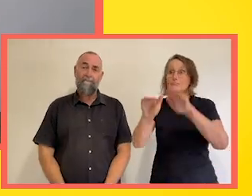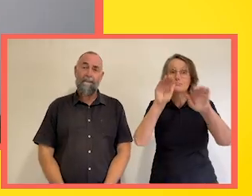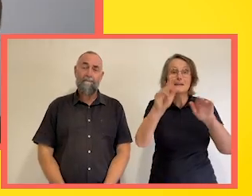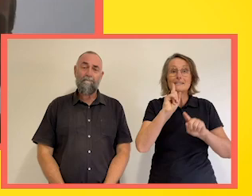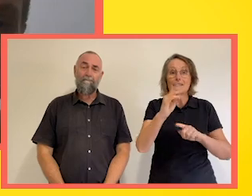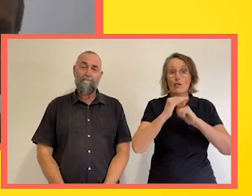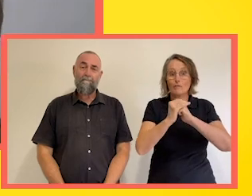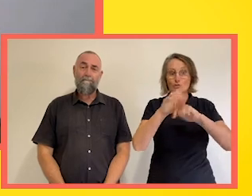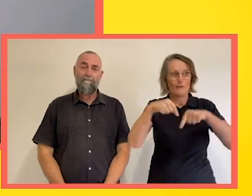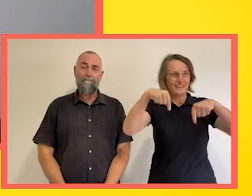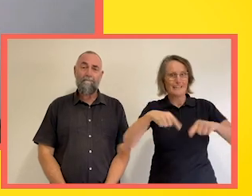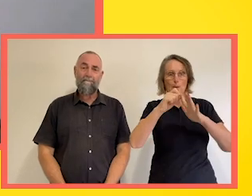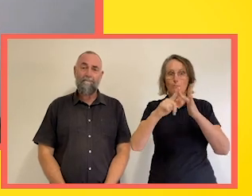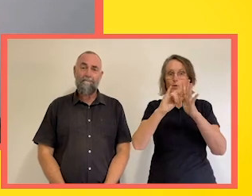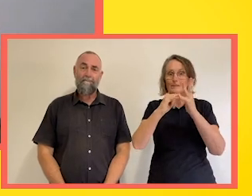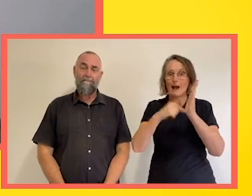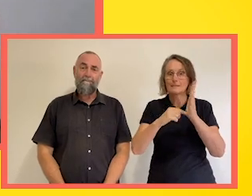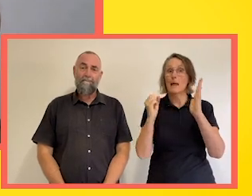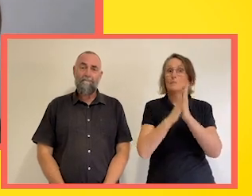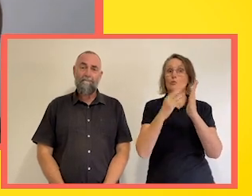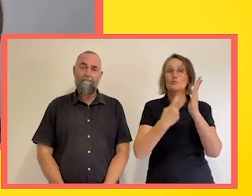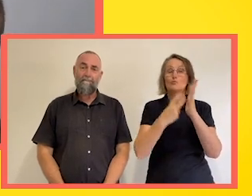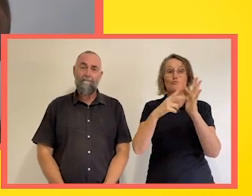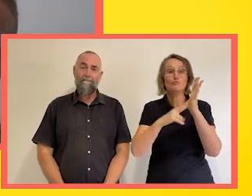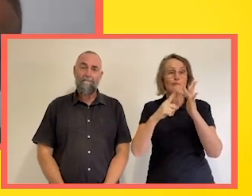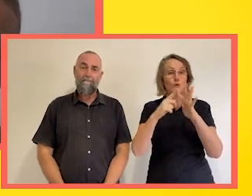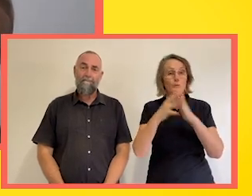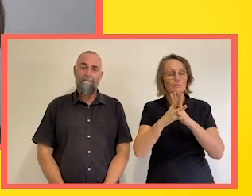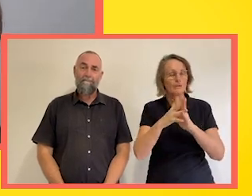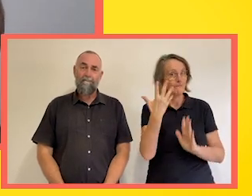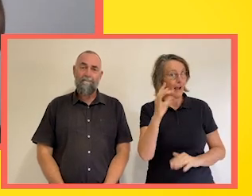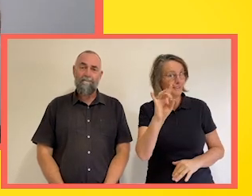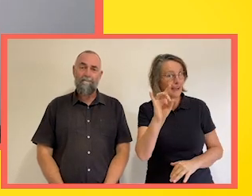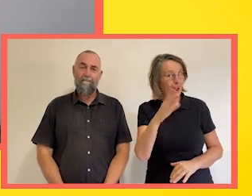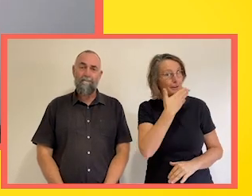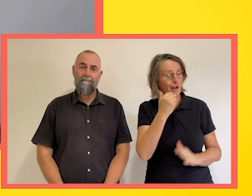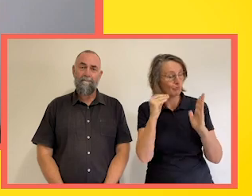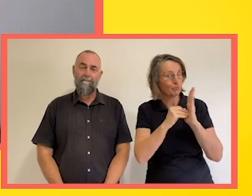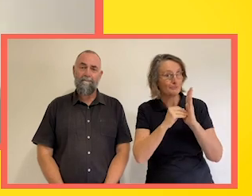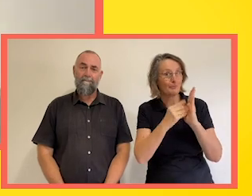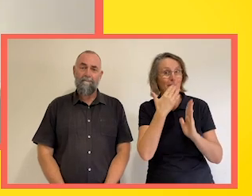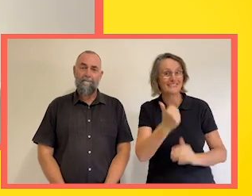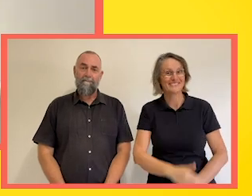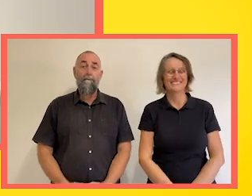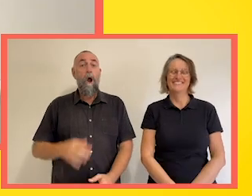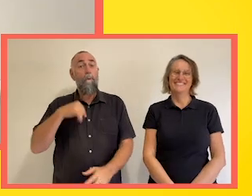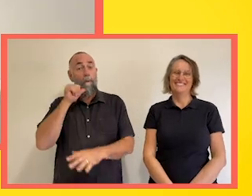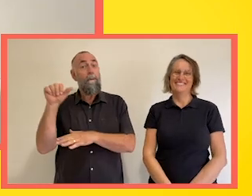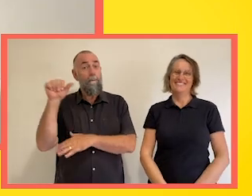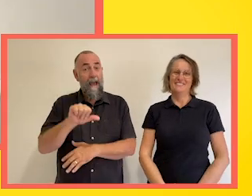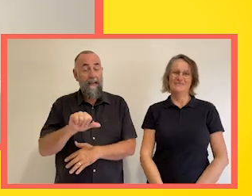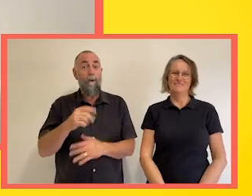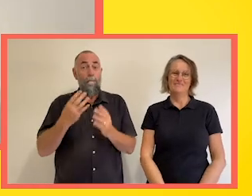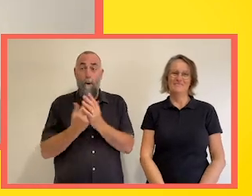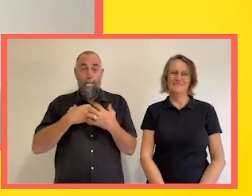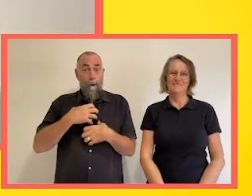your mates about what we are doing, and then leave us a review, 5-star, a really nice review, please. We'll be back for more interviews